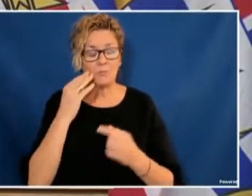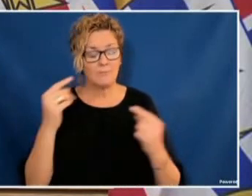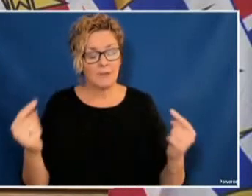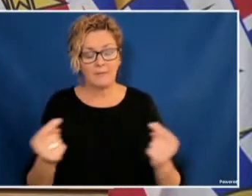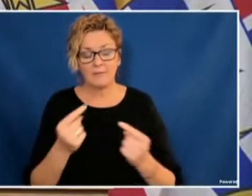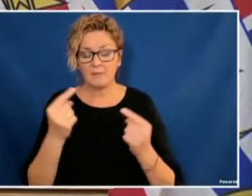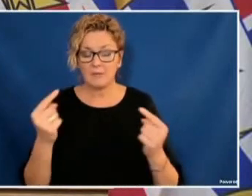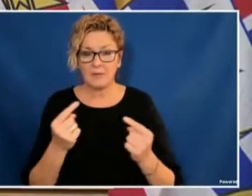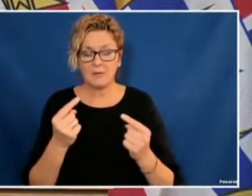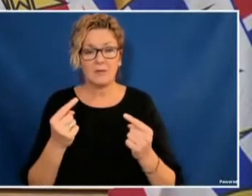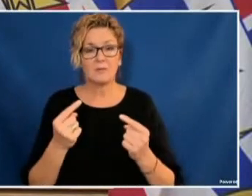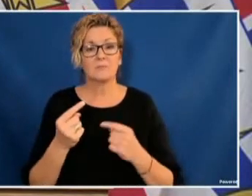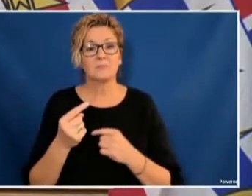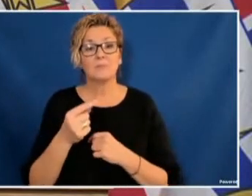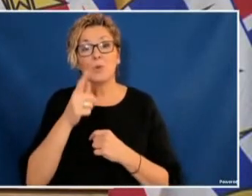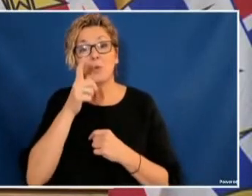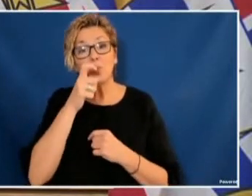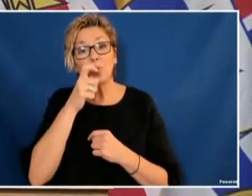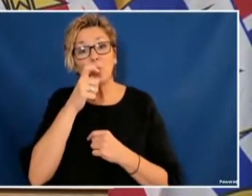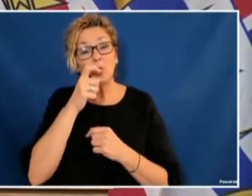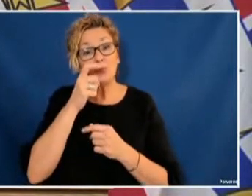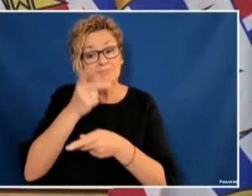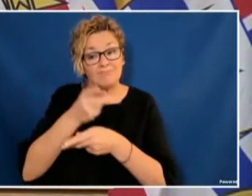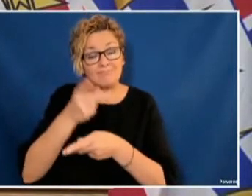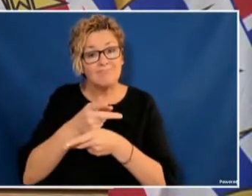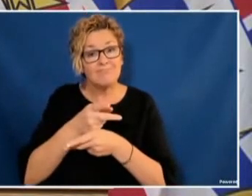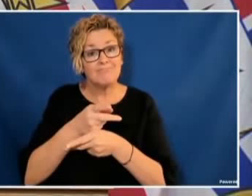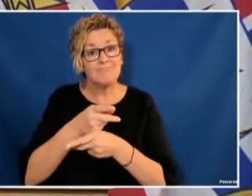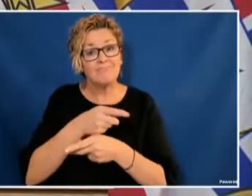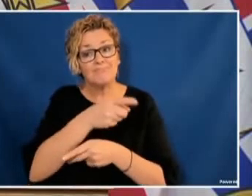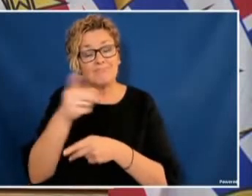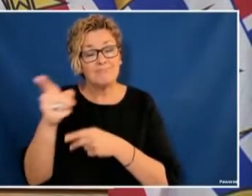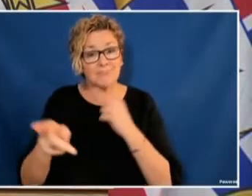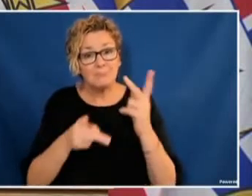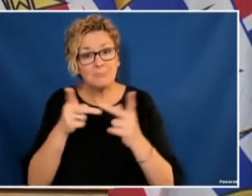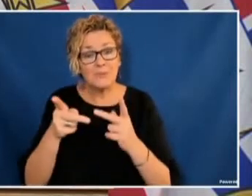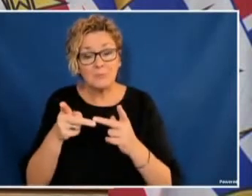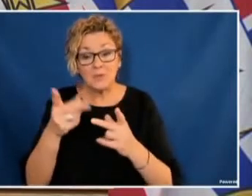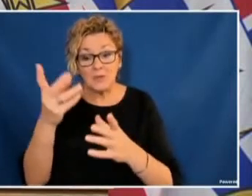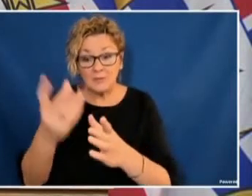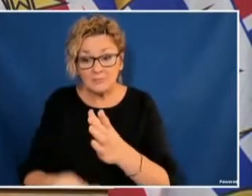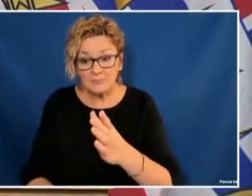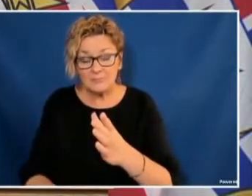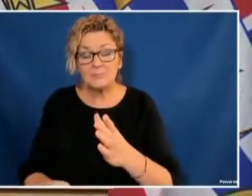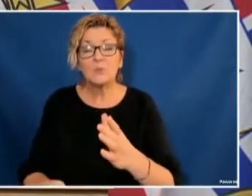1,338 active cases in long-term care, 847